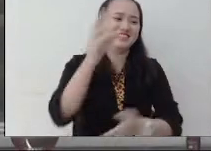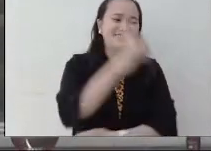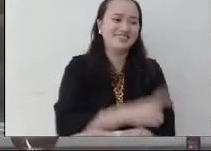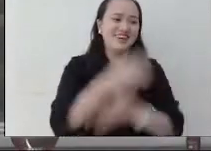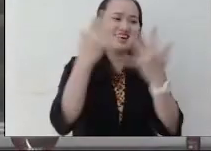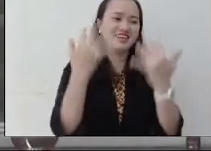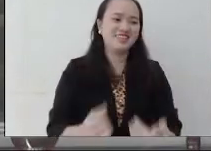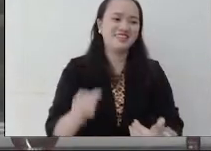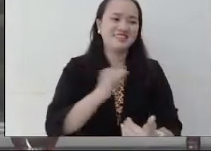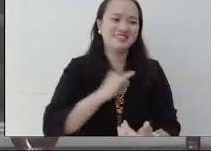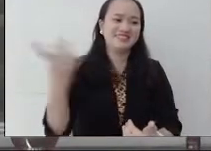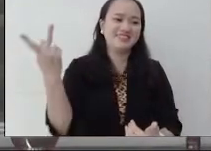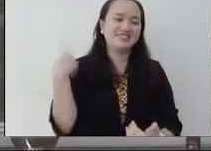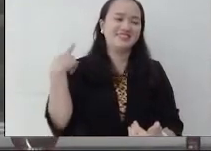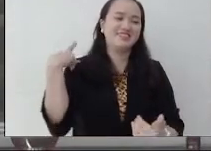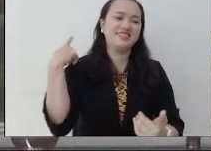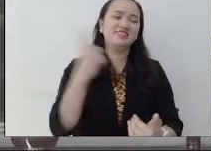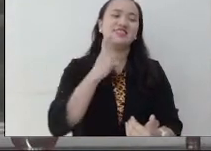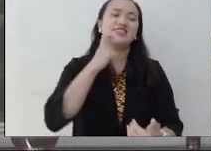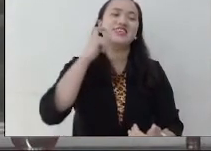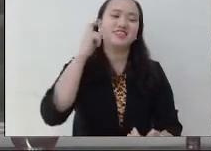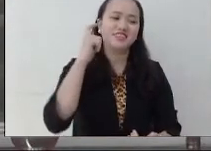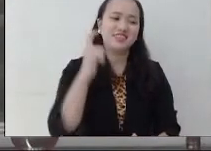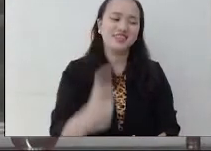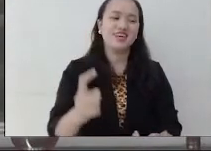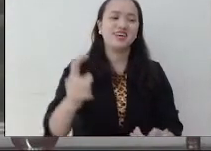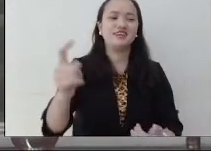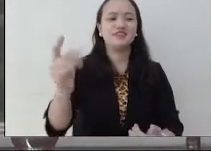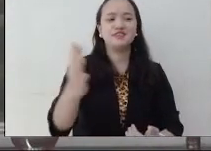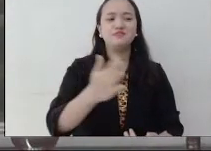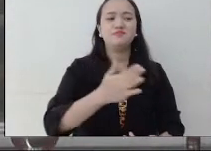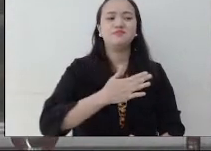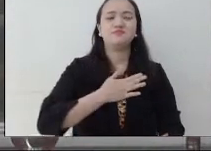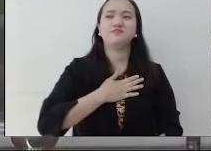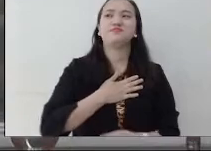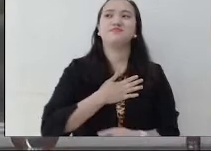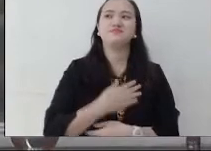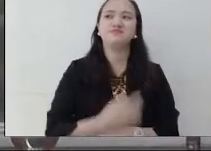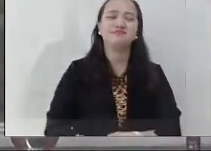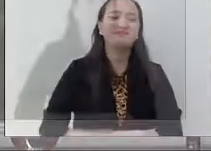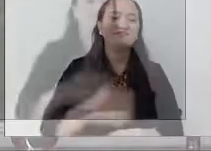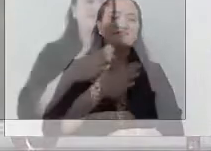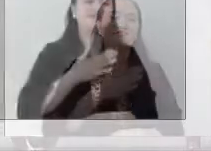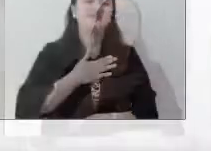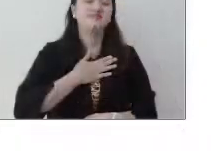day. Now I have got something to say.